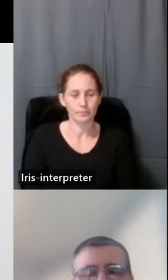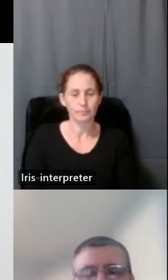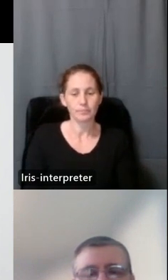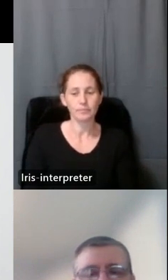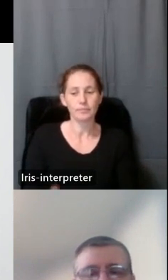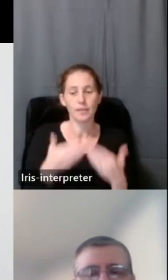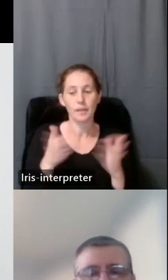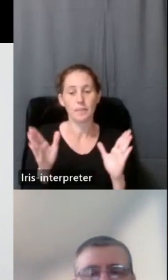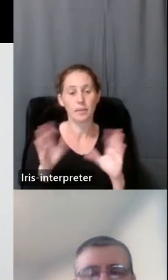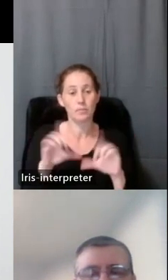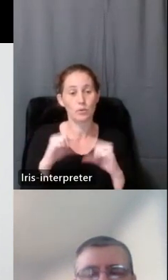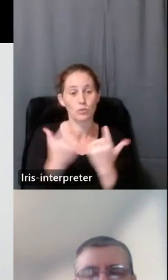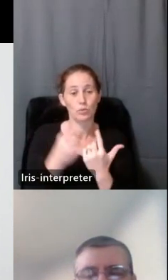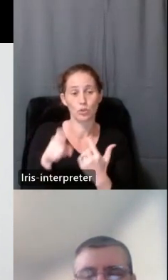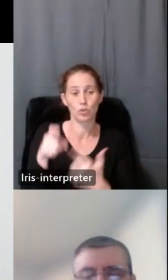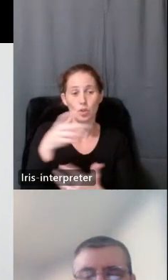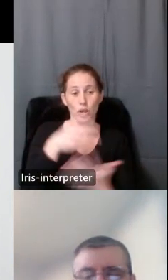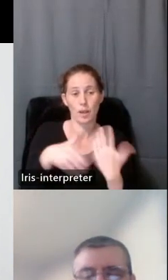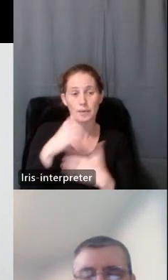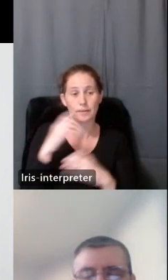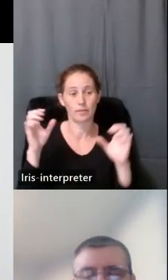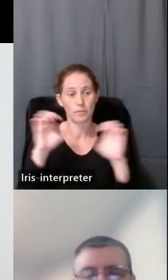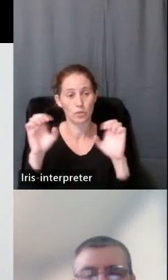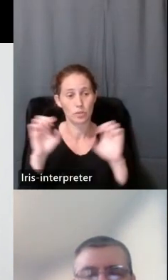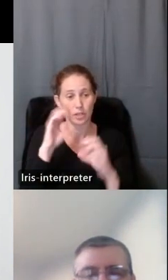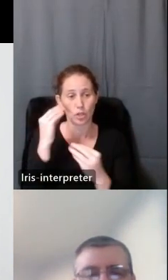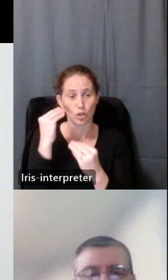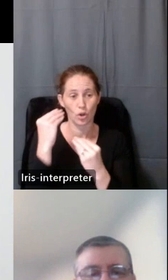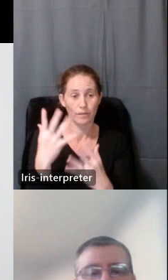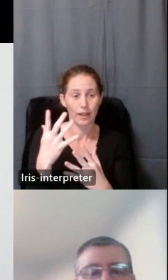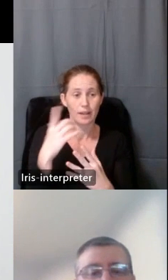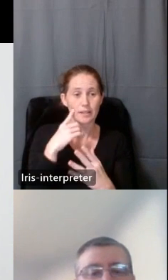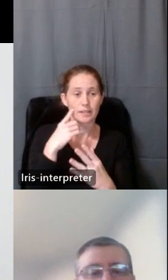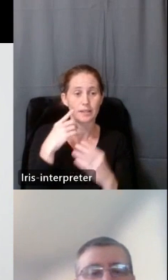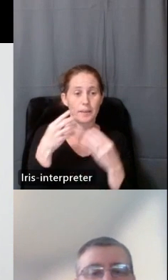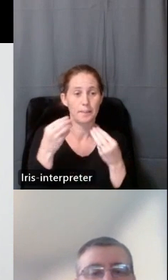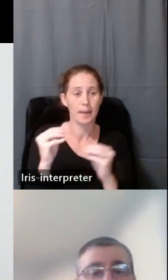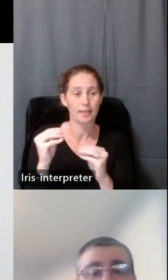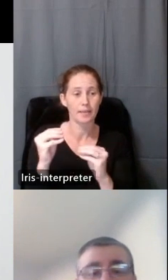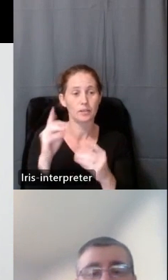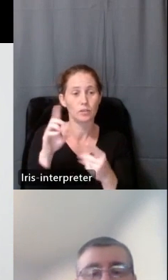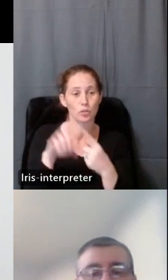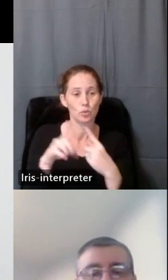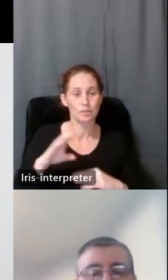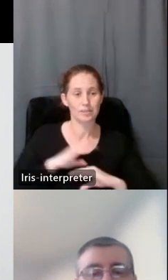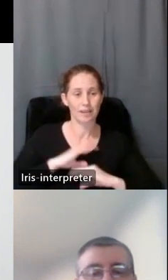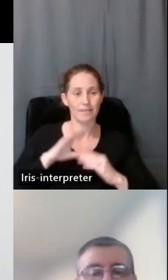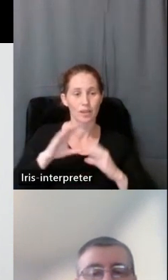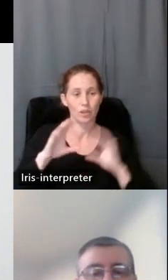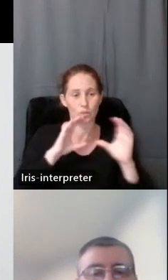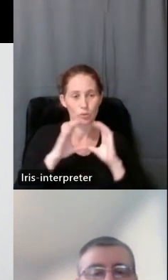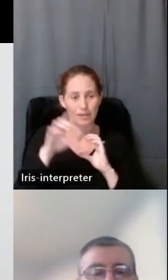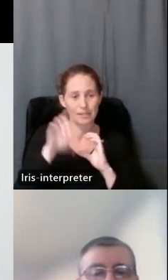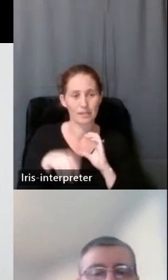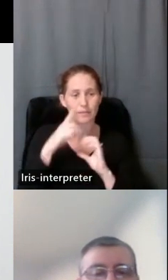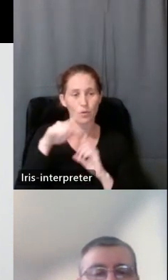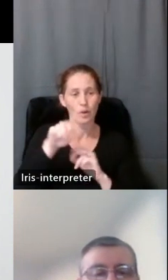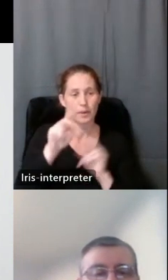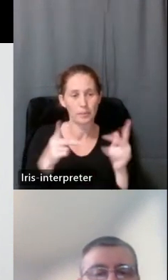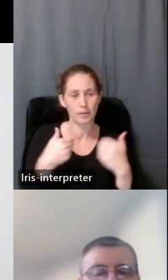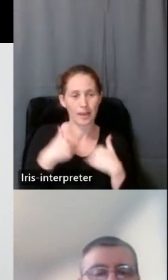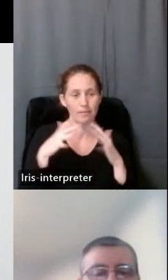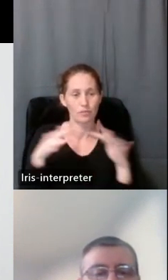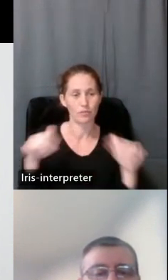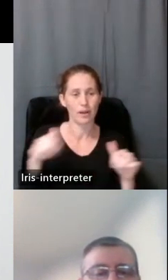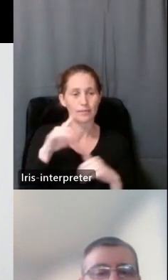Public entities should use a combination of emergency notification methods to meet the communication needs for people with a